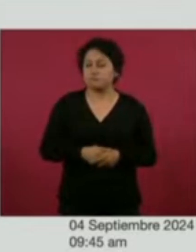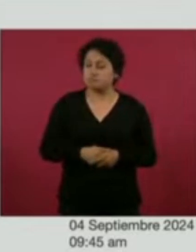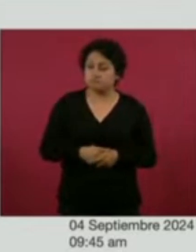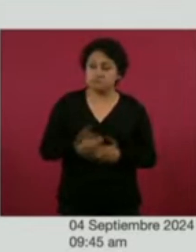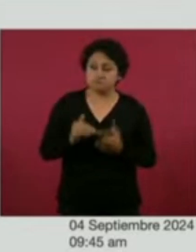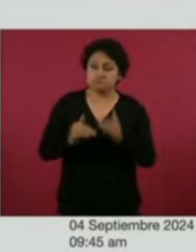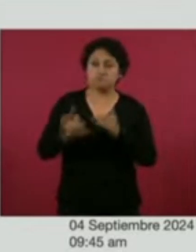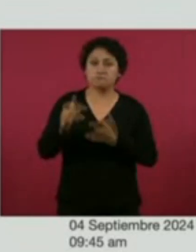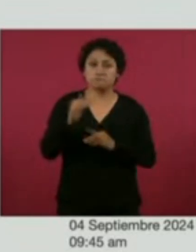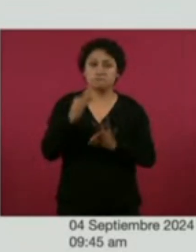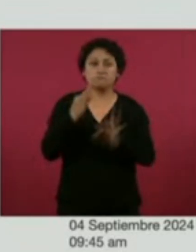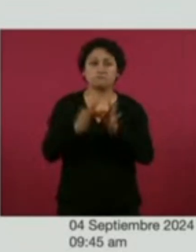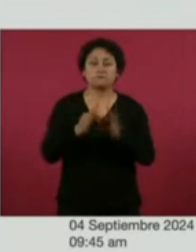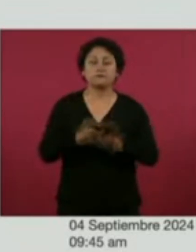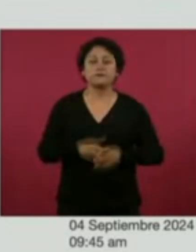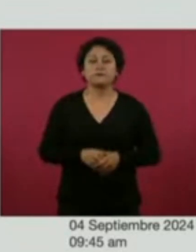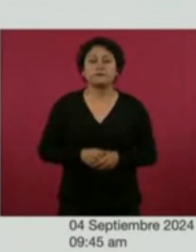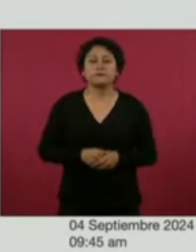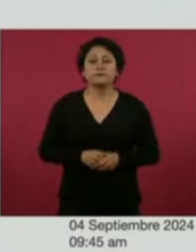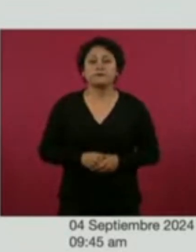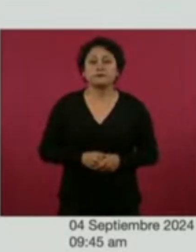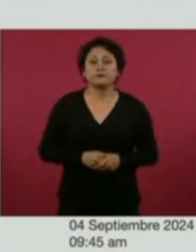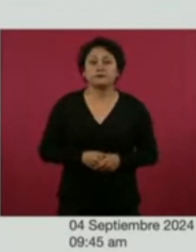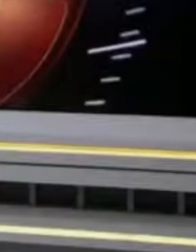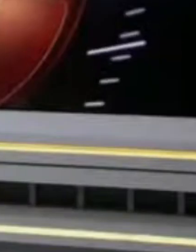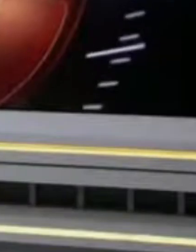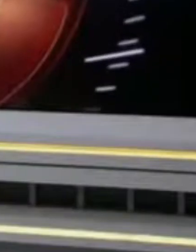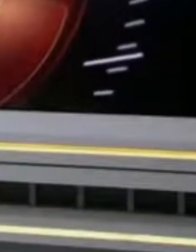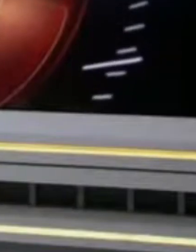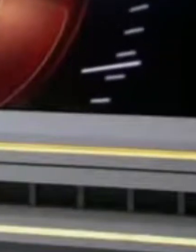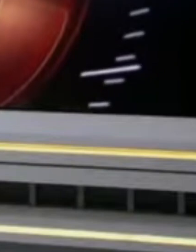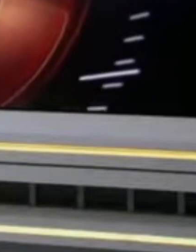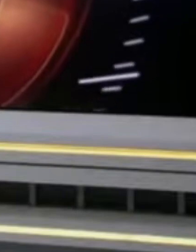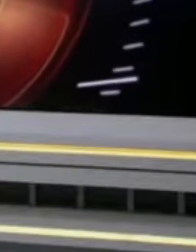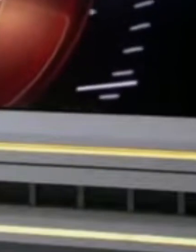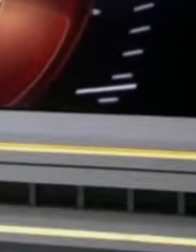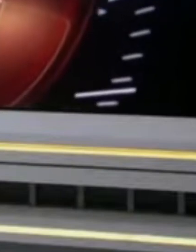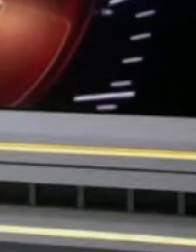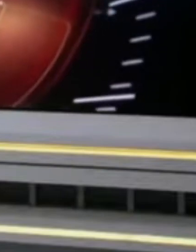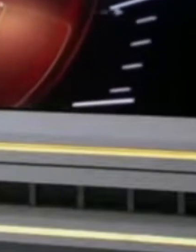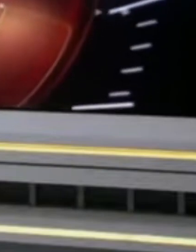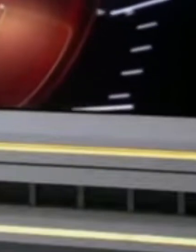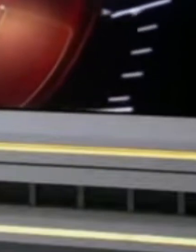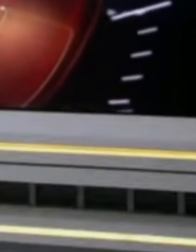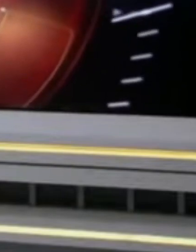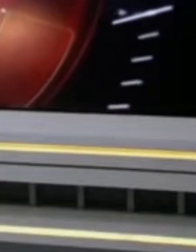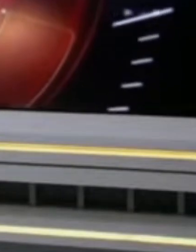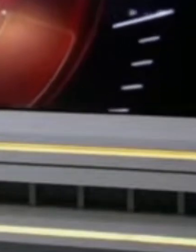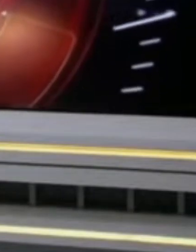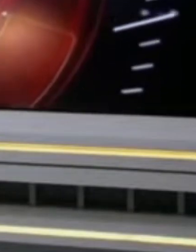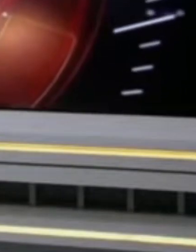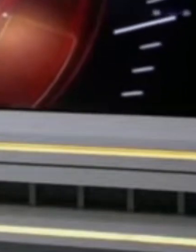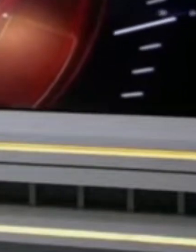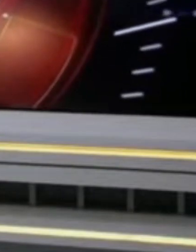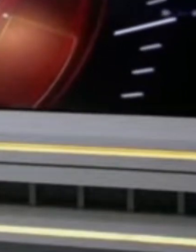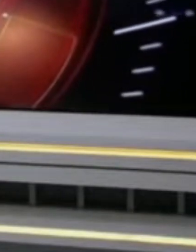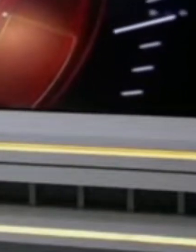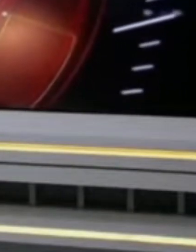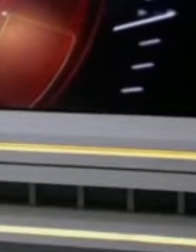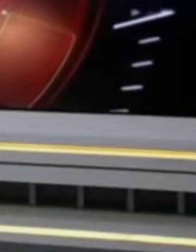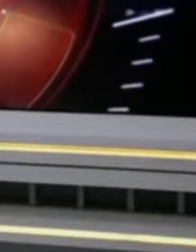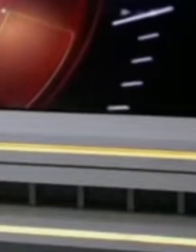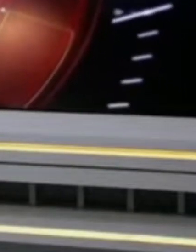334. Yes, very good. During her intervention in the president's morning program, Elizabeth